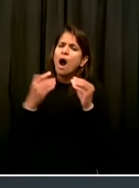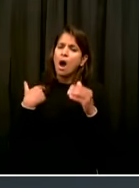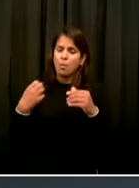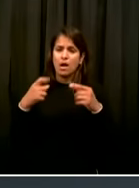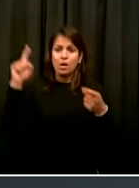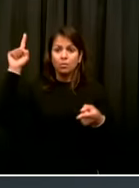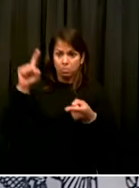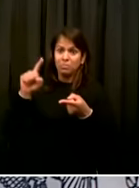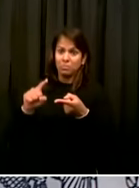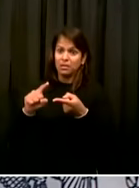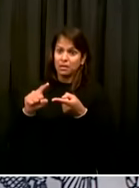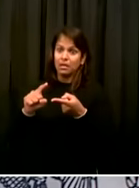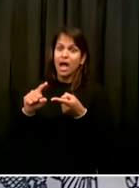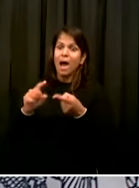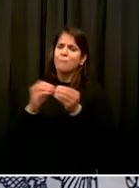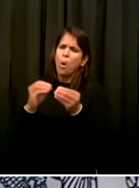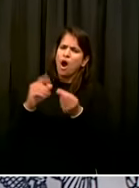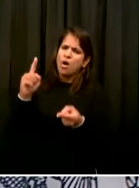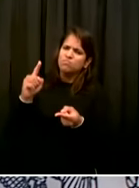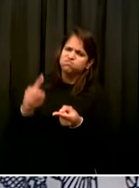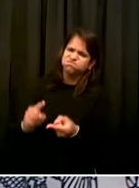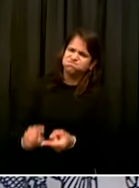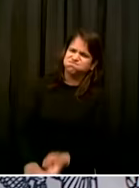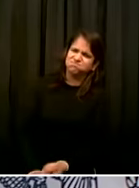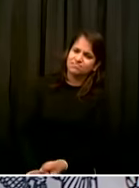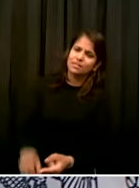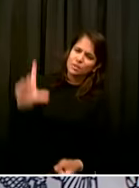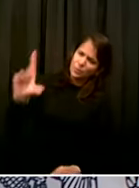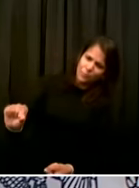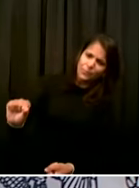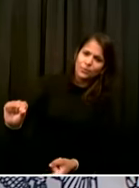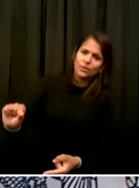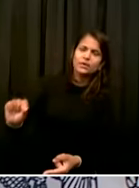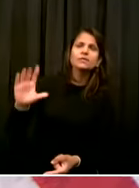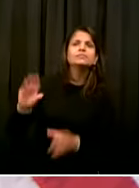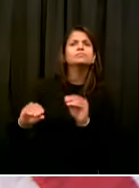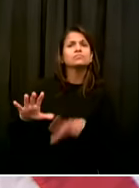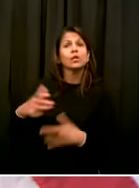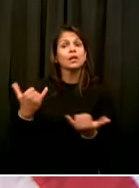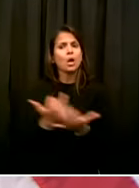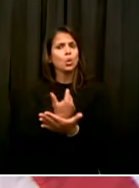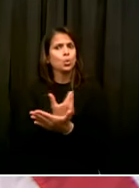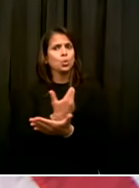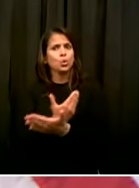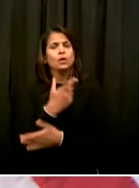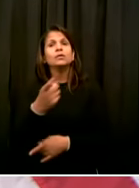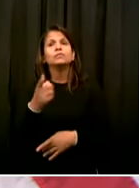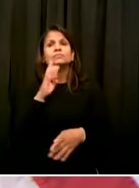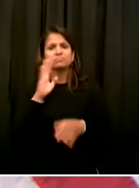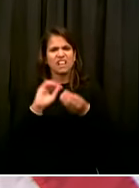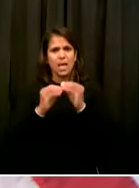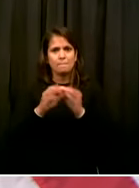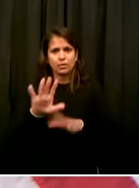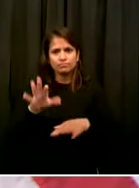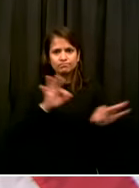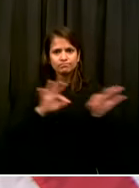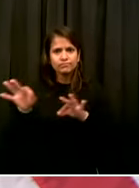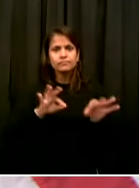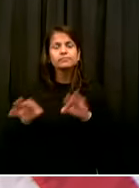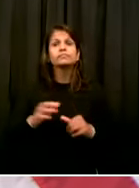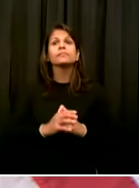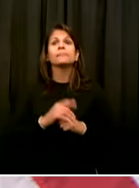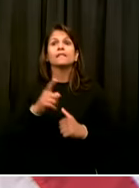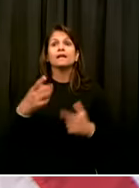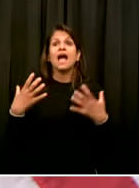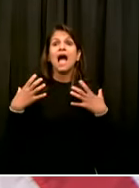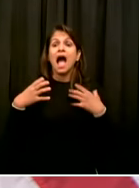tell you about the changes, our Health Commissioner, Dave Choksi. Thank you, Mr. Mayor. From the beginning,